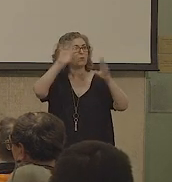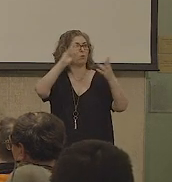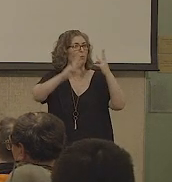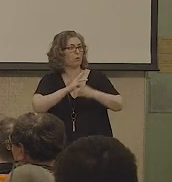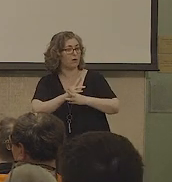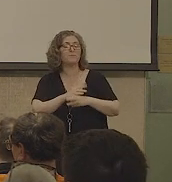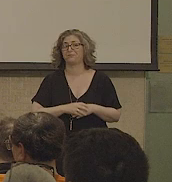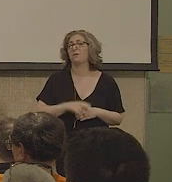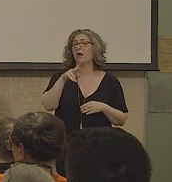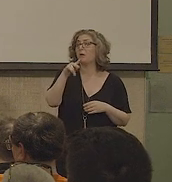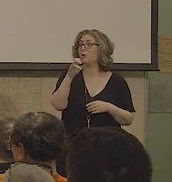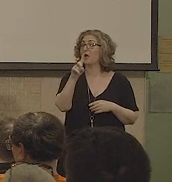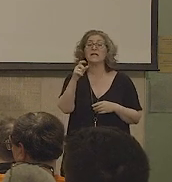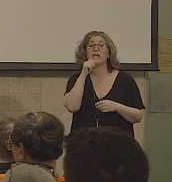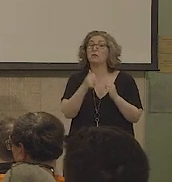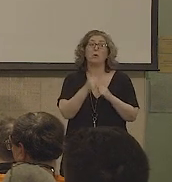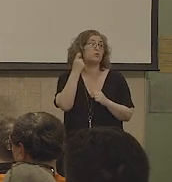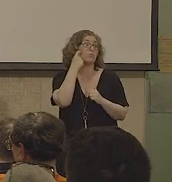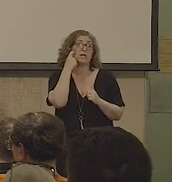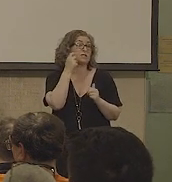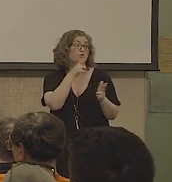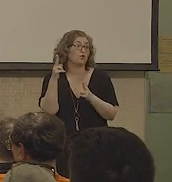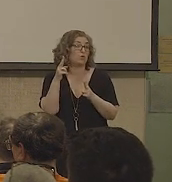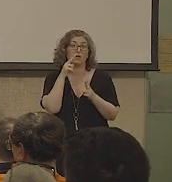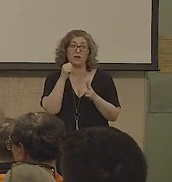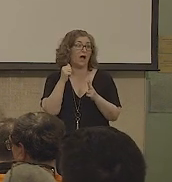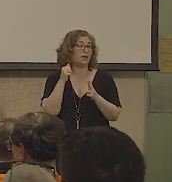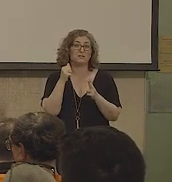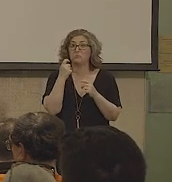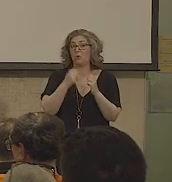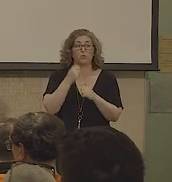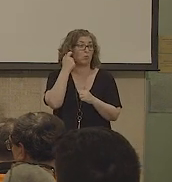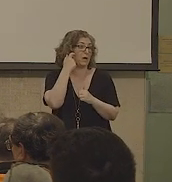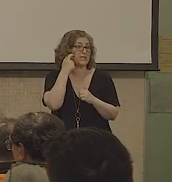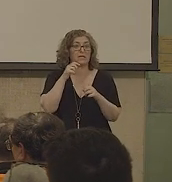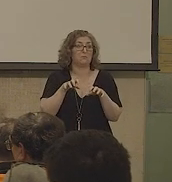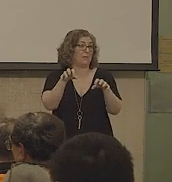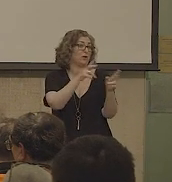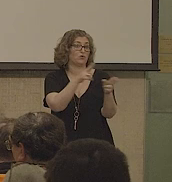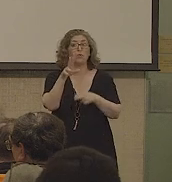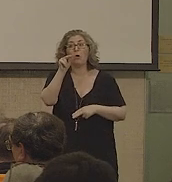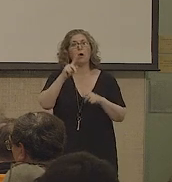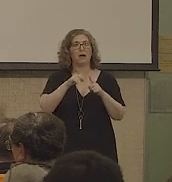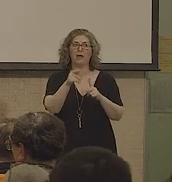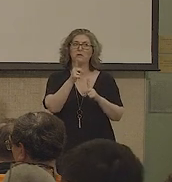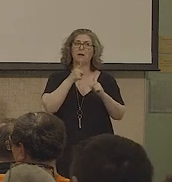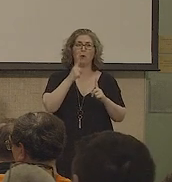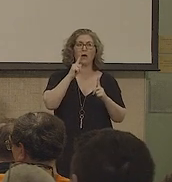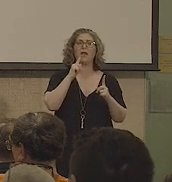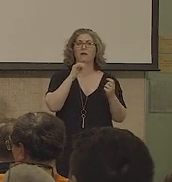school shooting, it was not the last mass shooting, but as we know, it was a tipping point. The